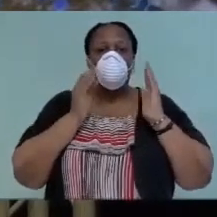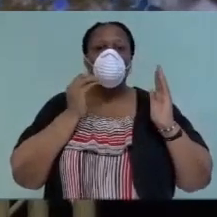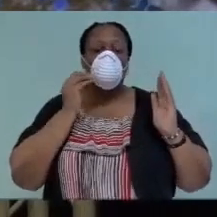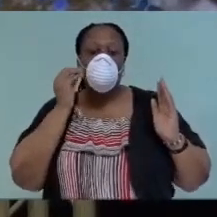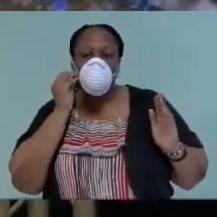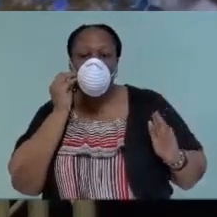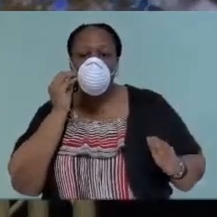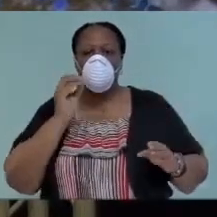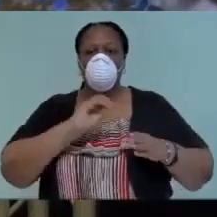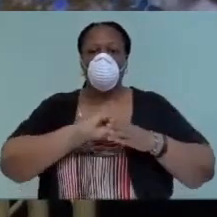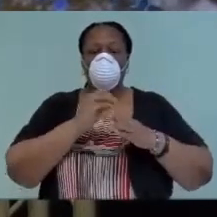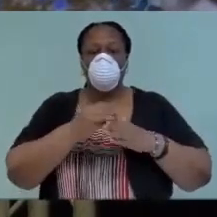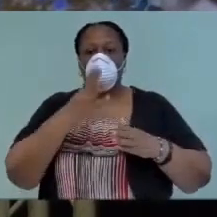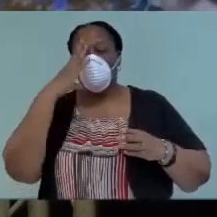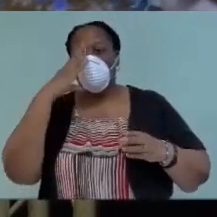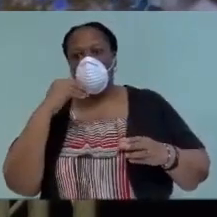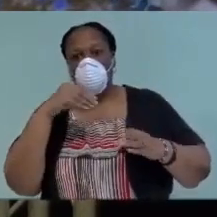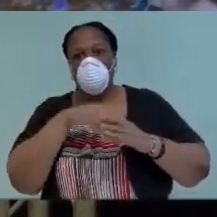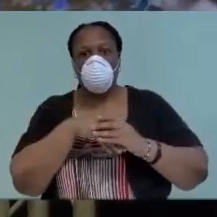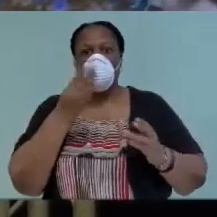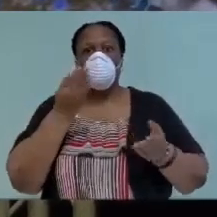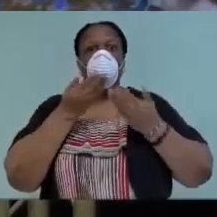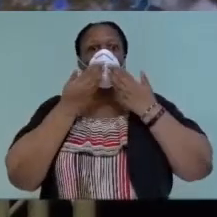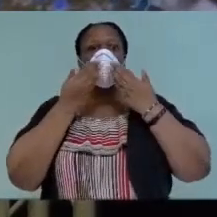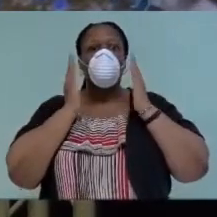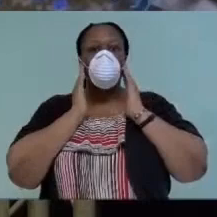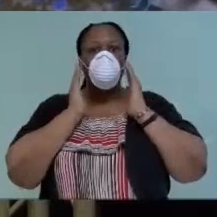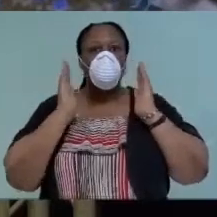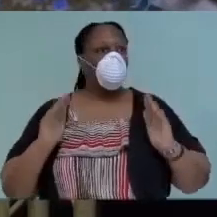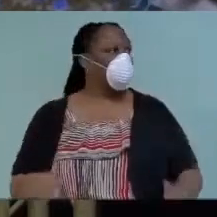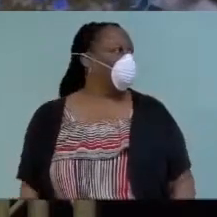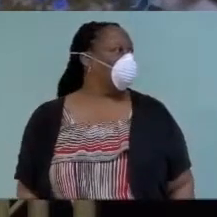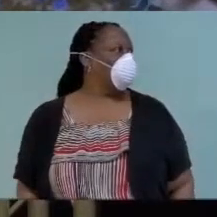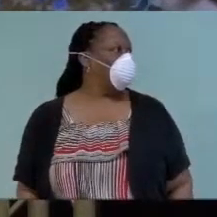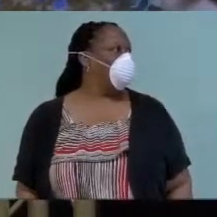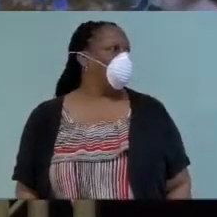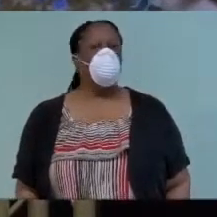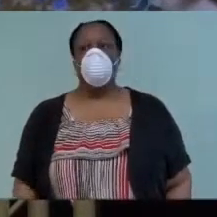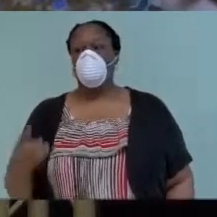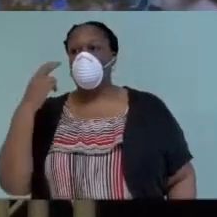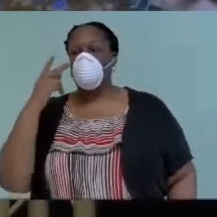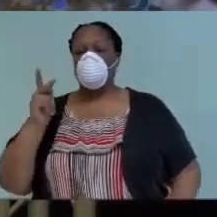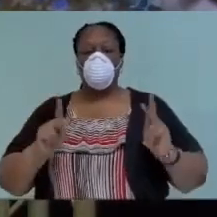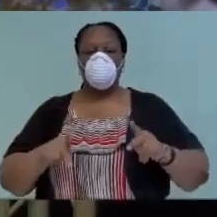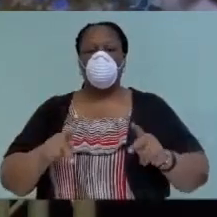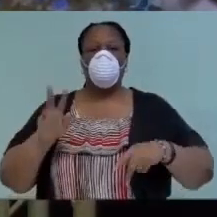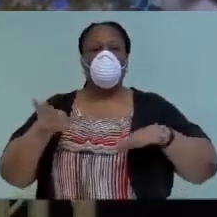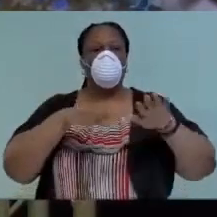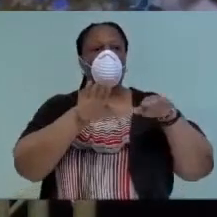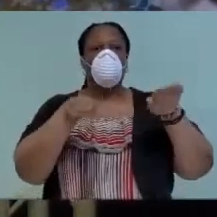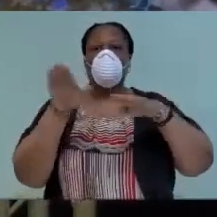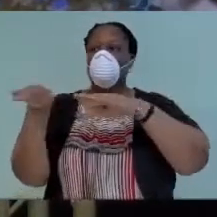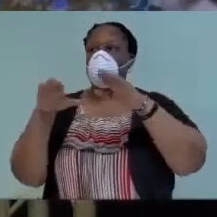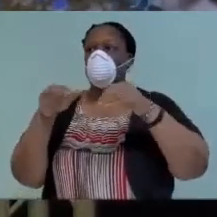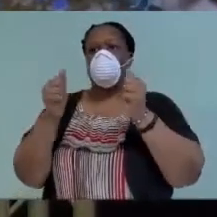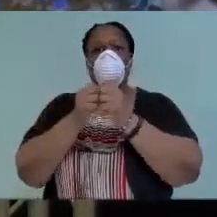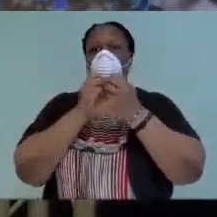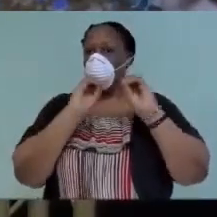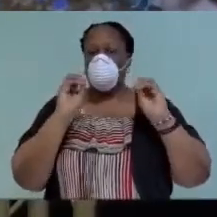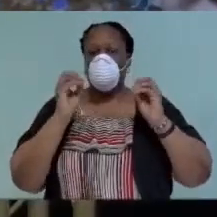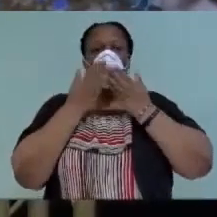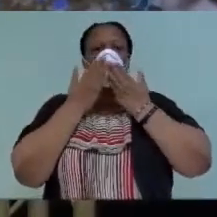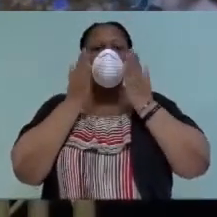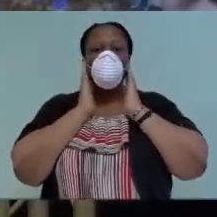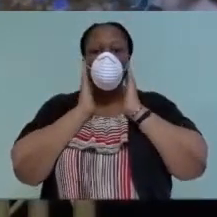mask. I've had persons calling me to report that they saw persons in public without a mask. I've seen